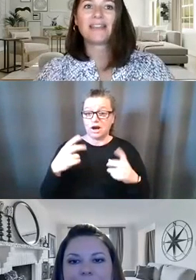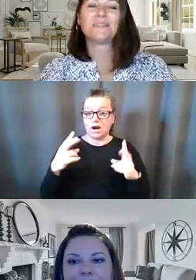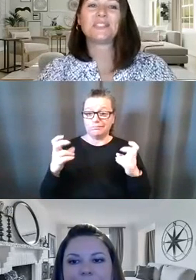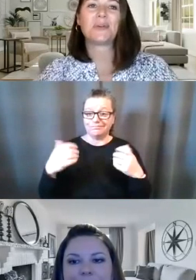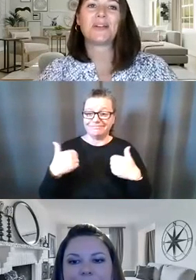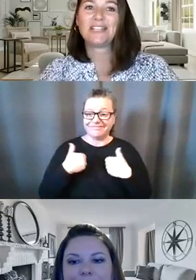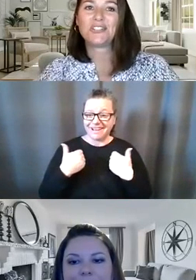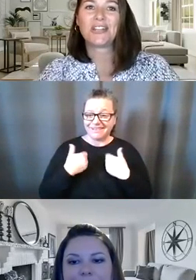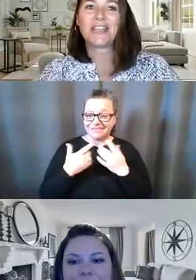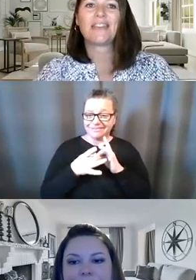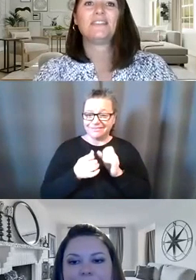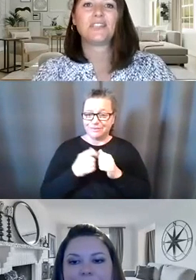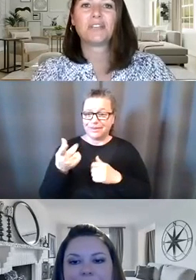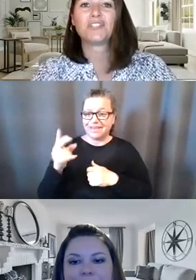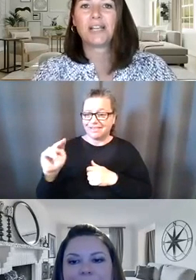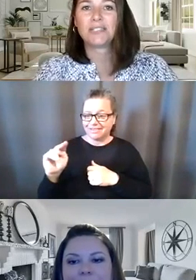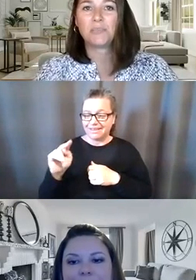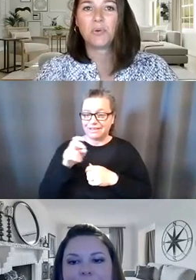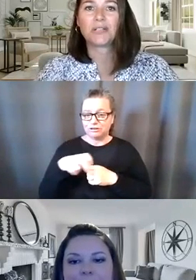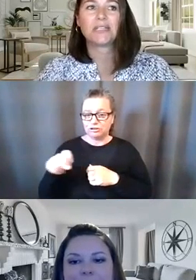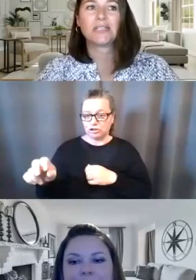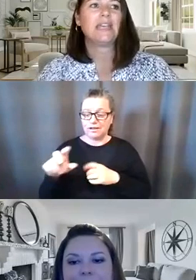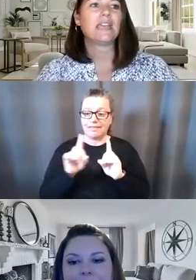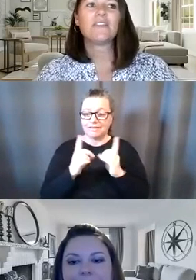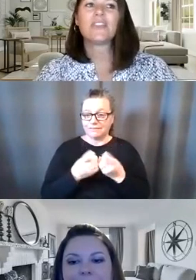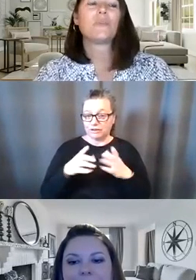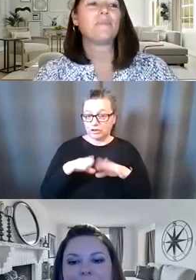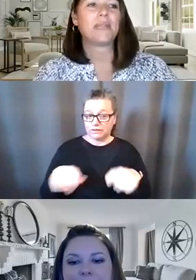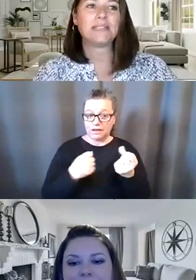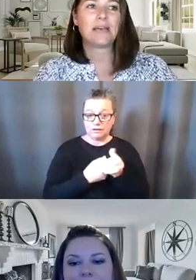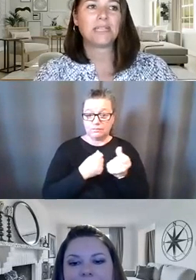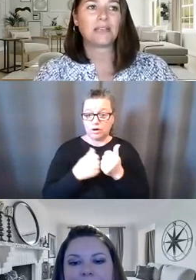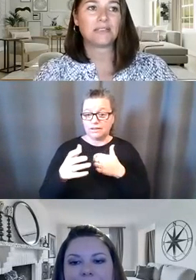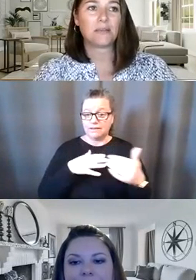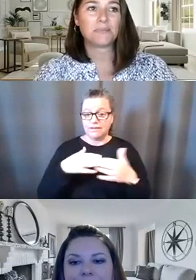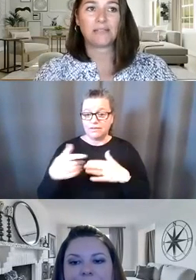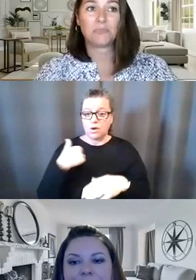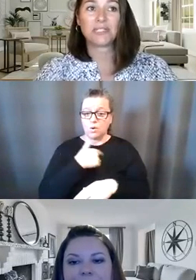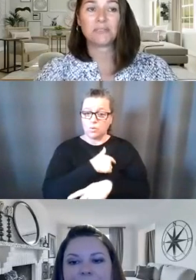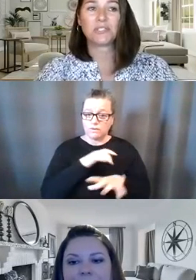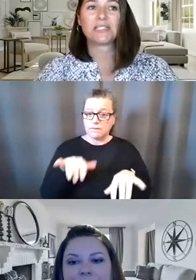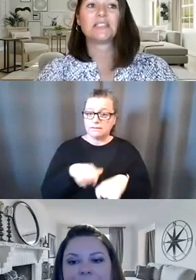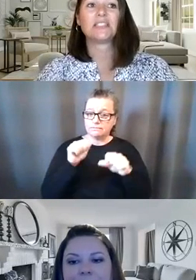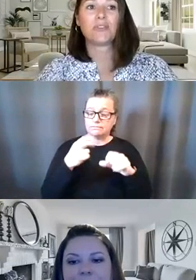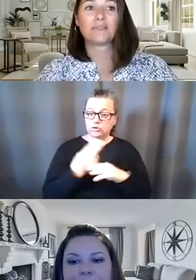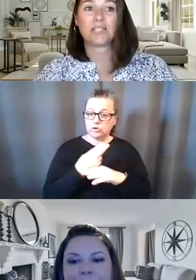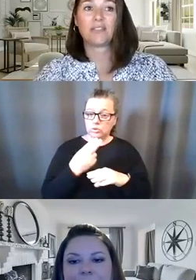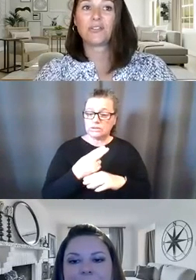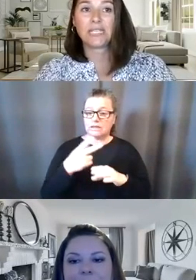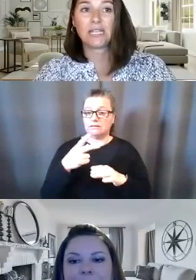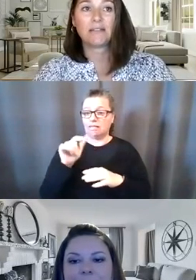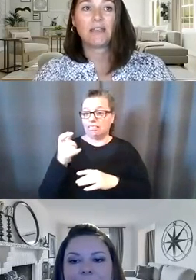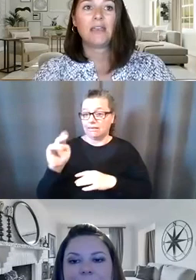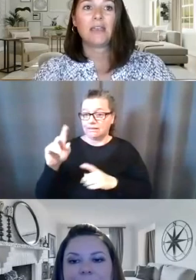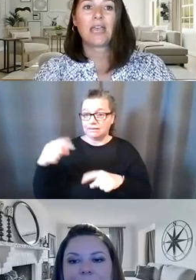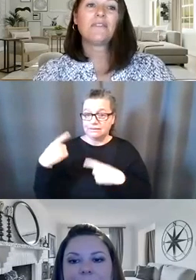it comes to our lean journey at the Division of Child Support, even though we've been adapting and adopting lean principles since